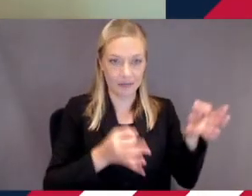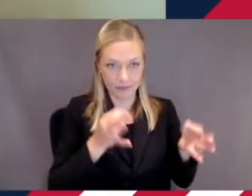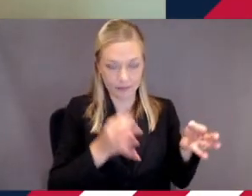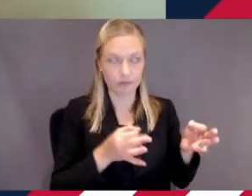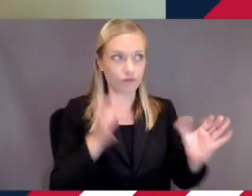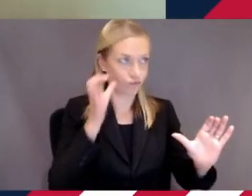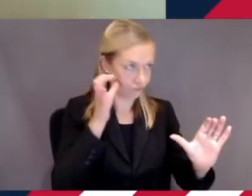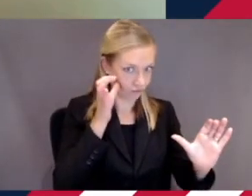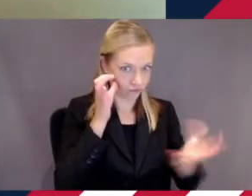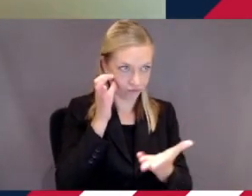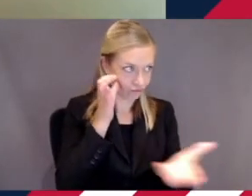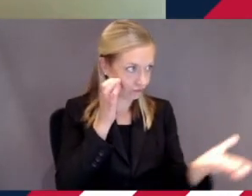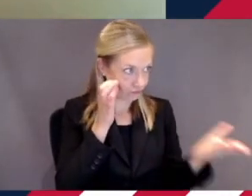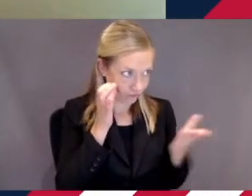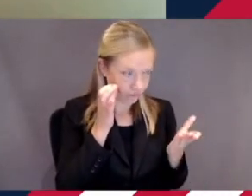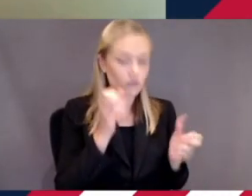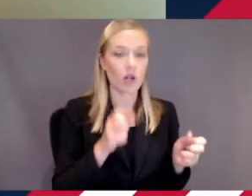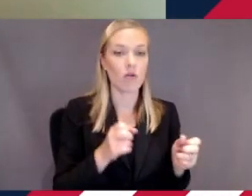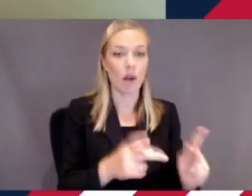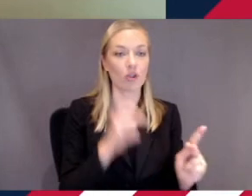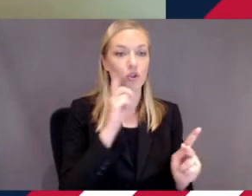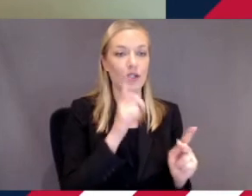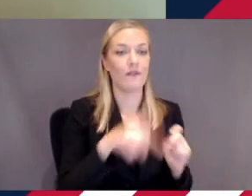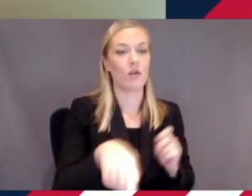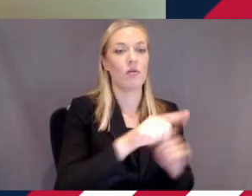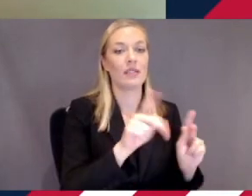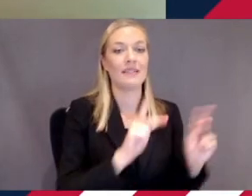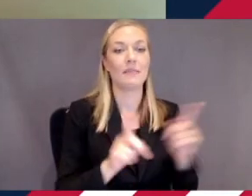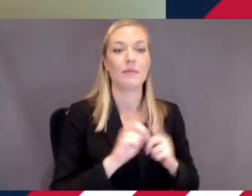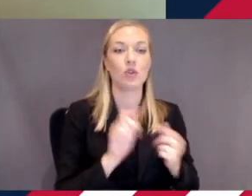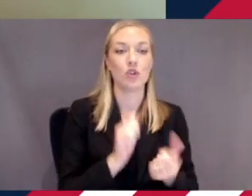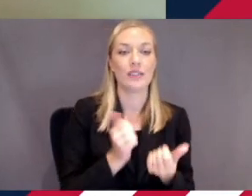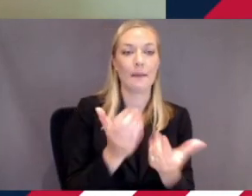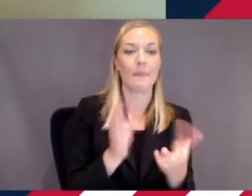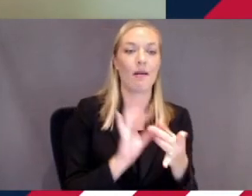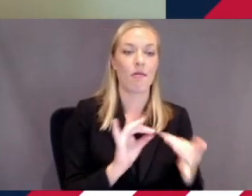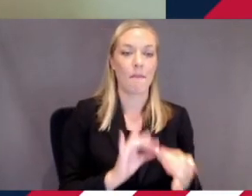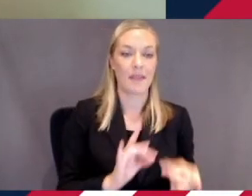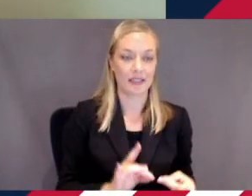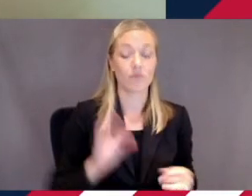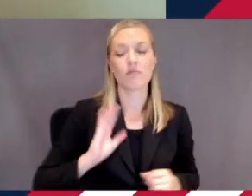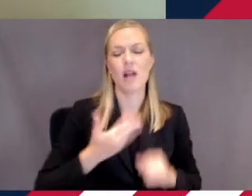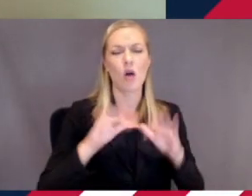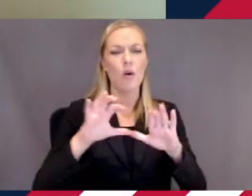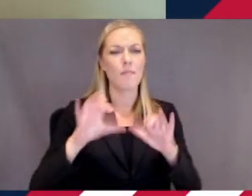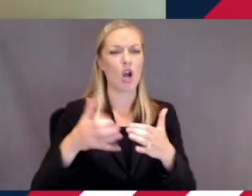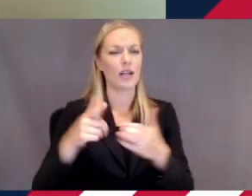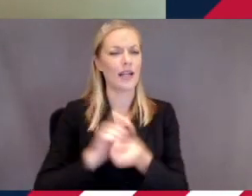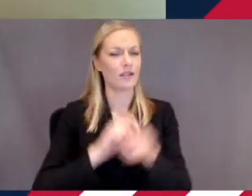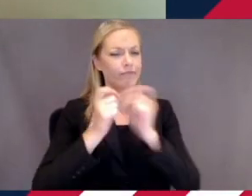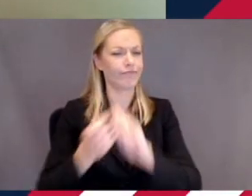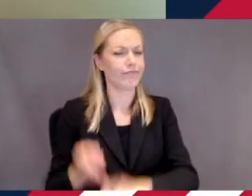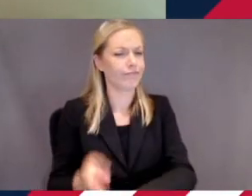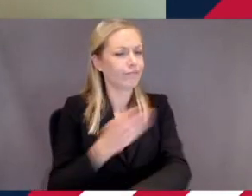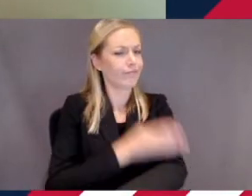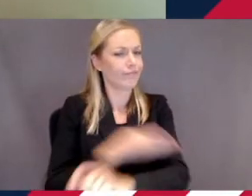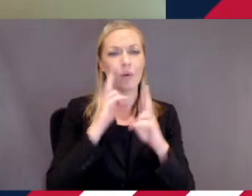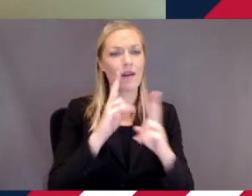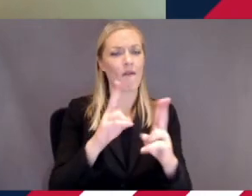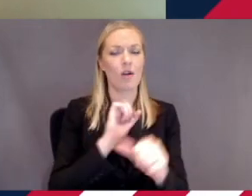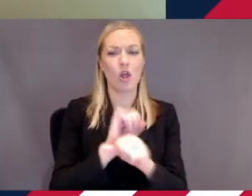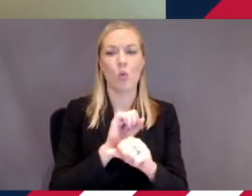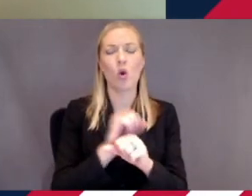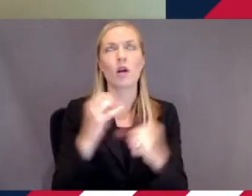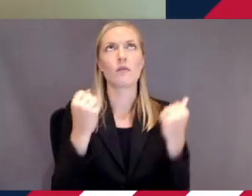Our party has come a long way since 2016. I have been a part of this journey from the beginning because in addition